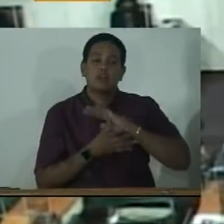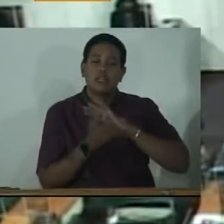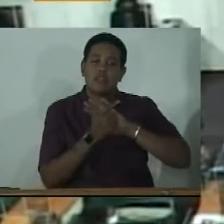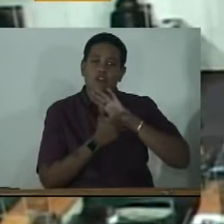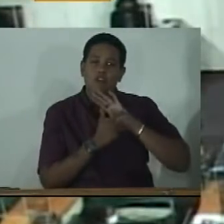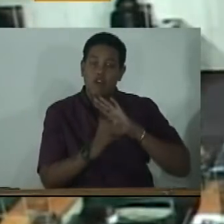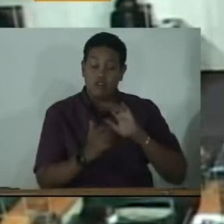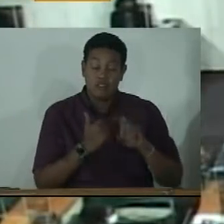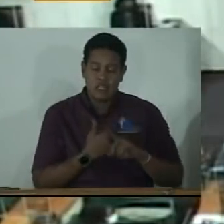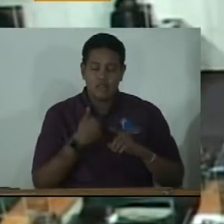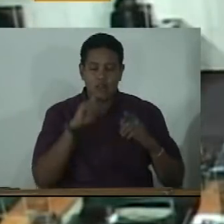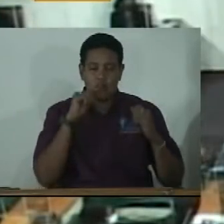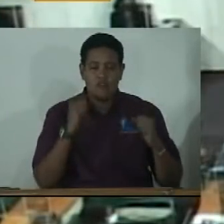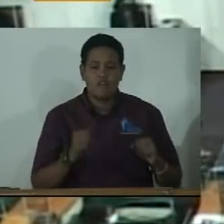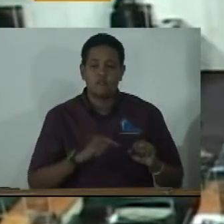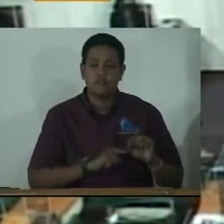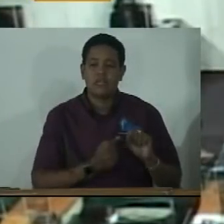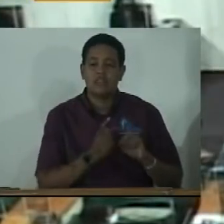Thank you very much. Senator